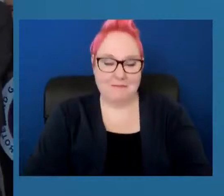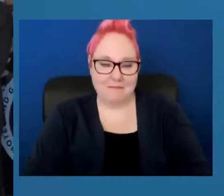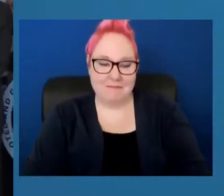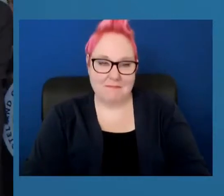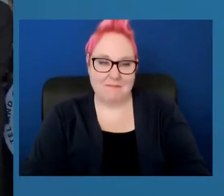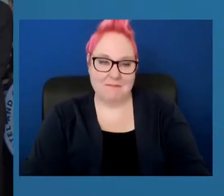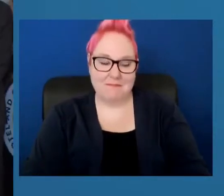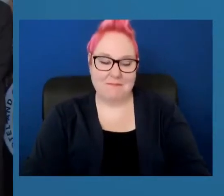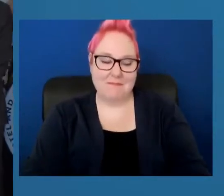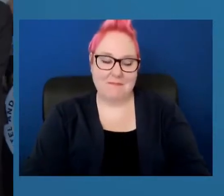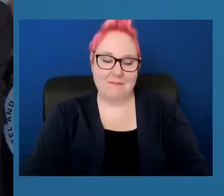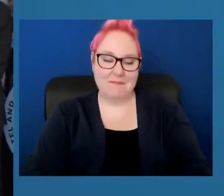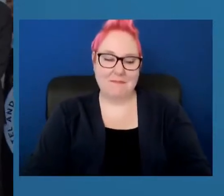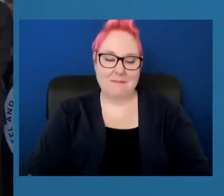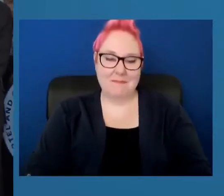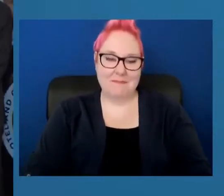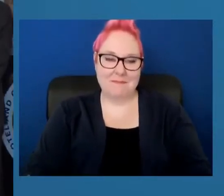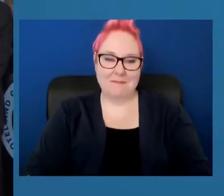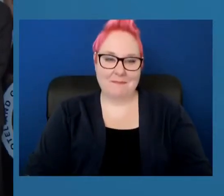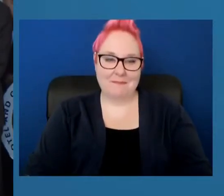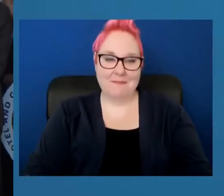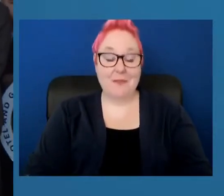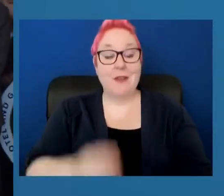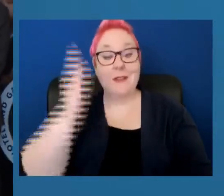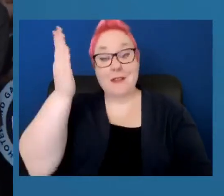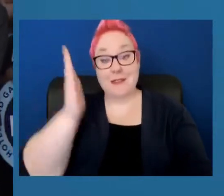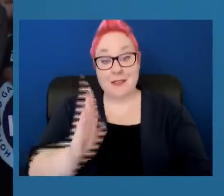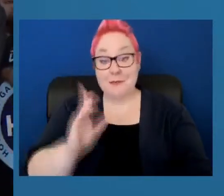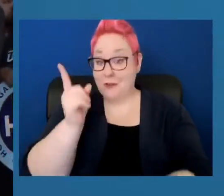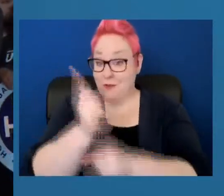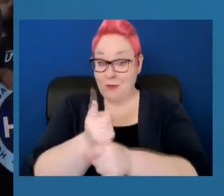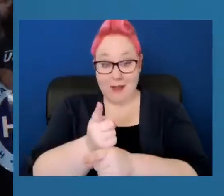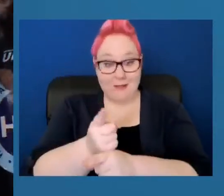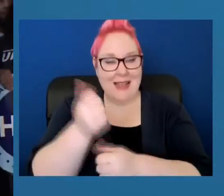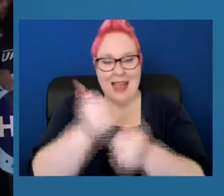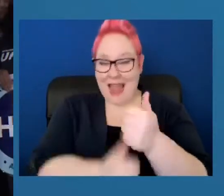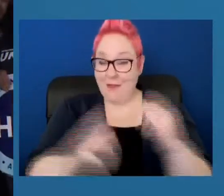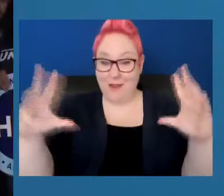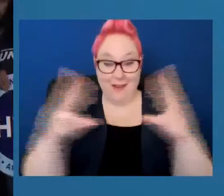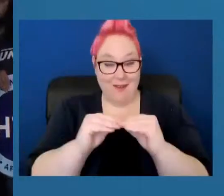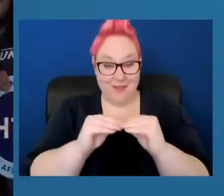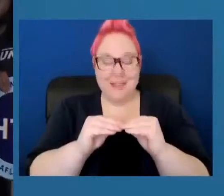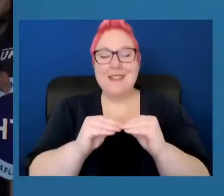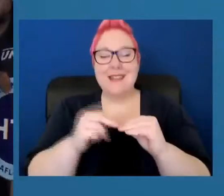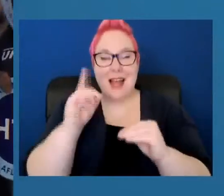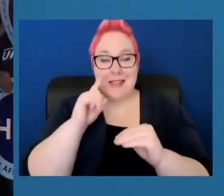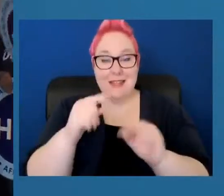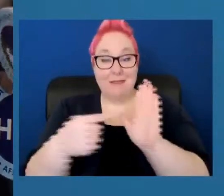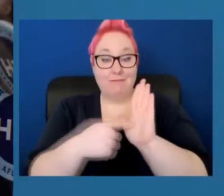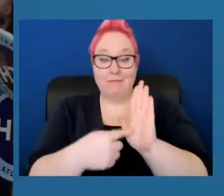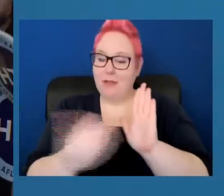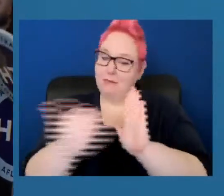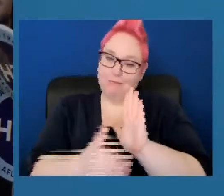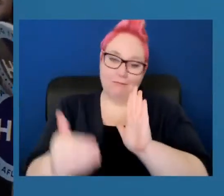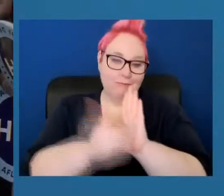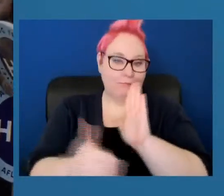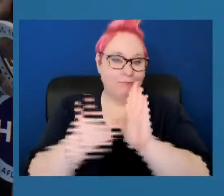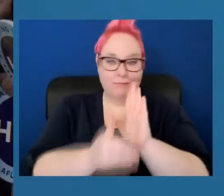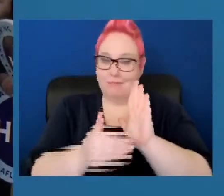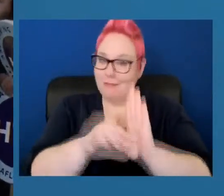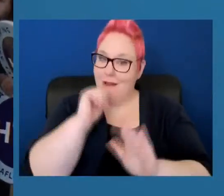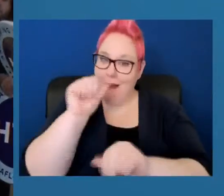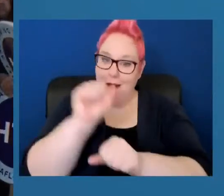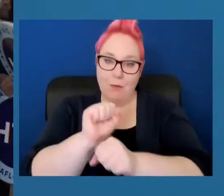So the speaker's right. Every conference I said unemployment. I think at one point when he said,